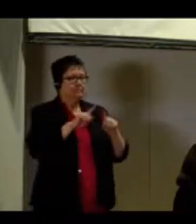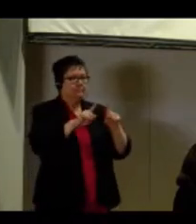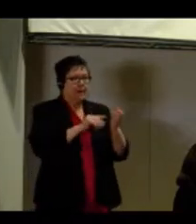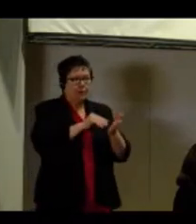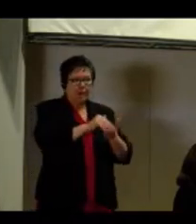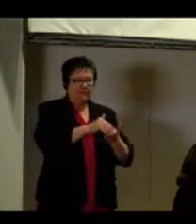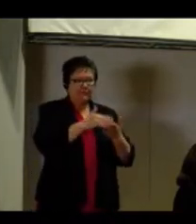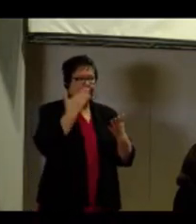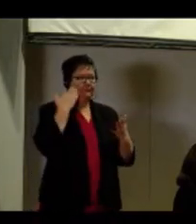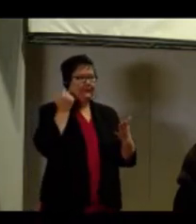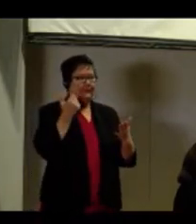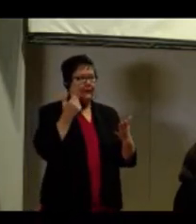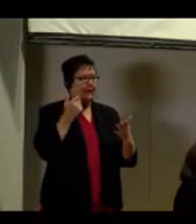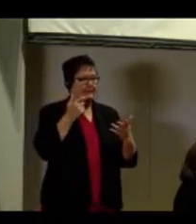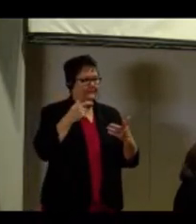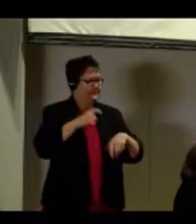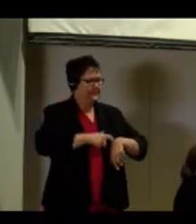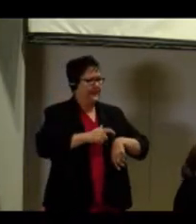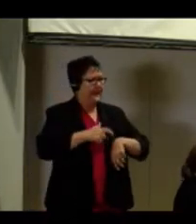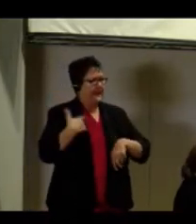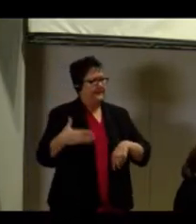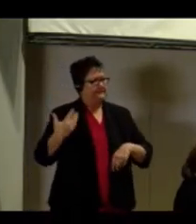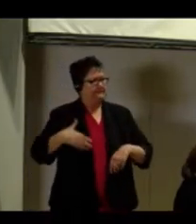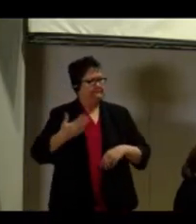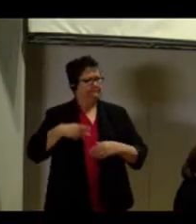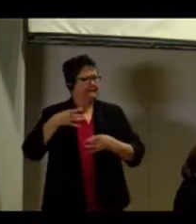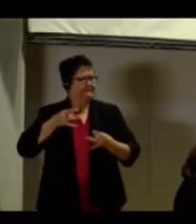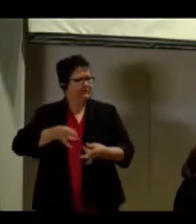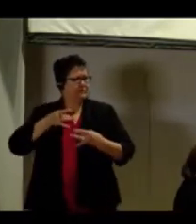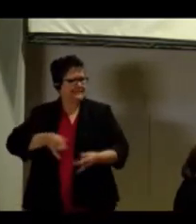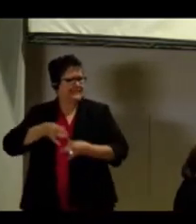the interests of sort of efficiency of